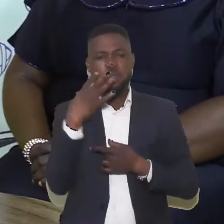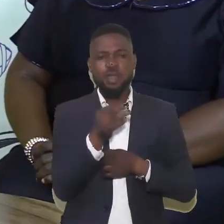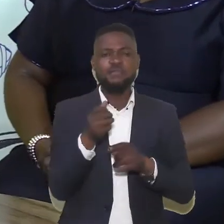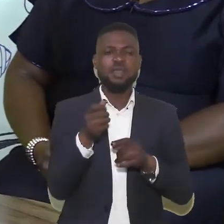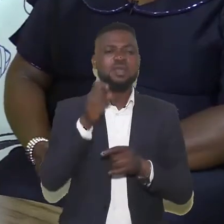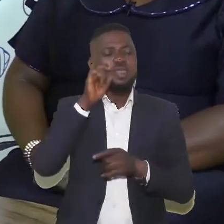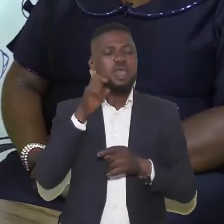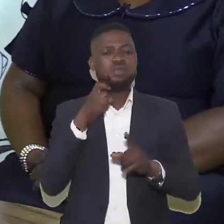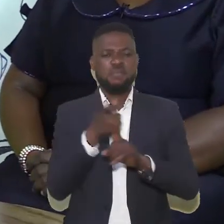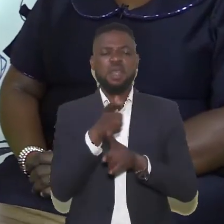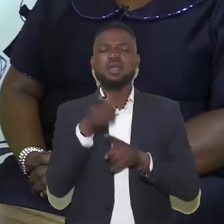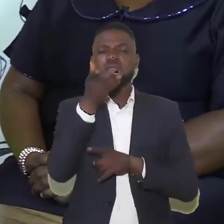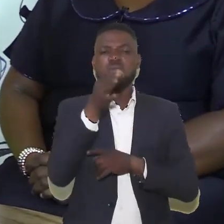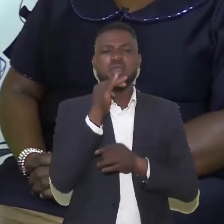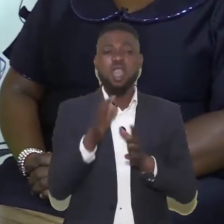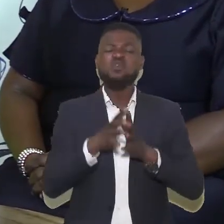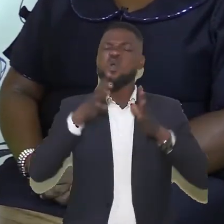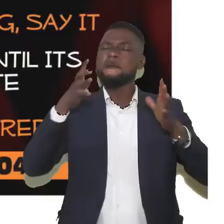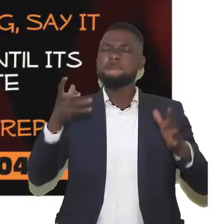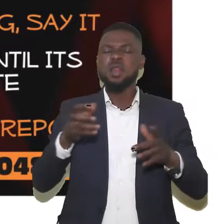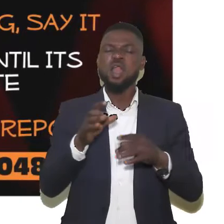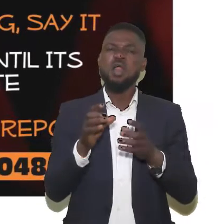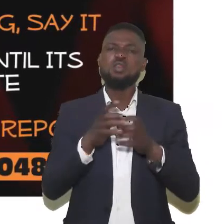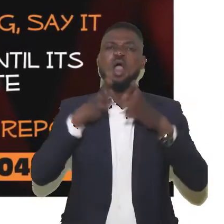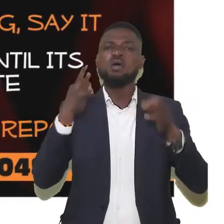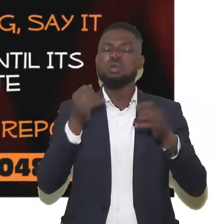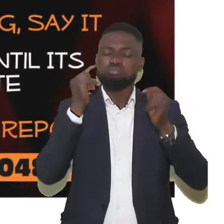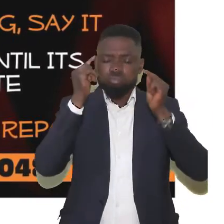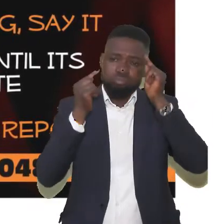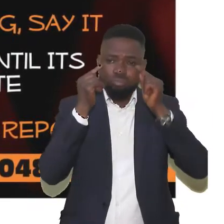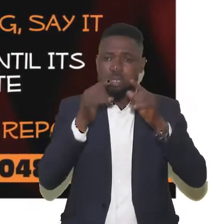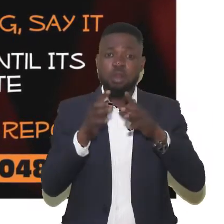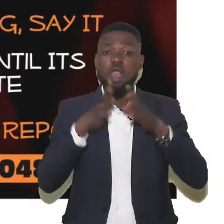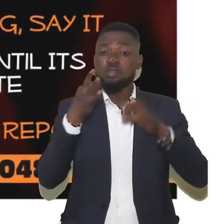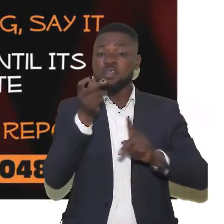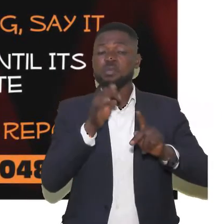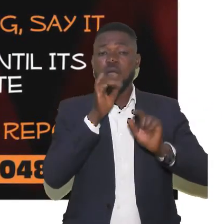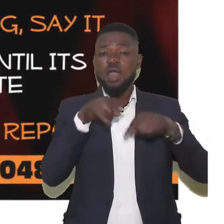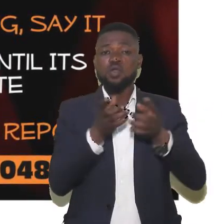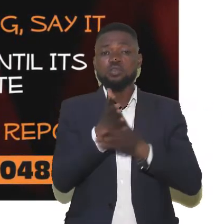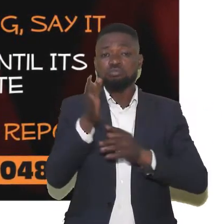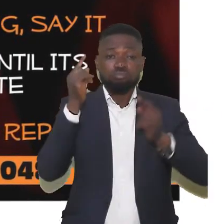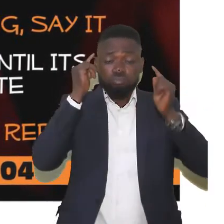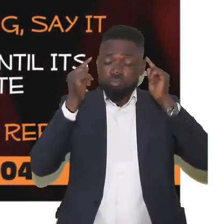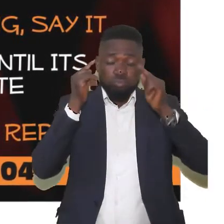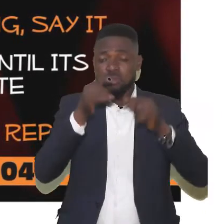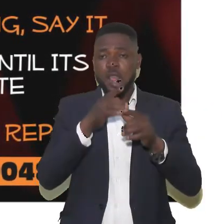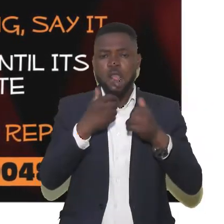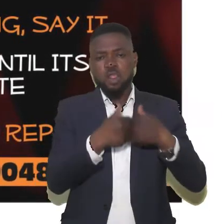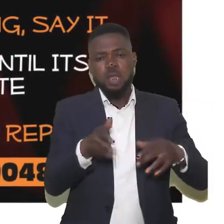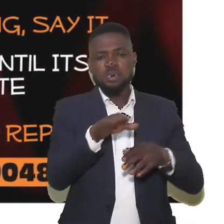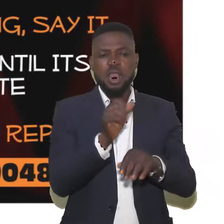sexual on the abuse. There are so sexual. many now. There's trauma out there. A lot of Yes. people are going through a lot of trauma. They've lost their jobs,